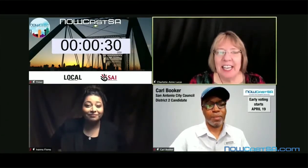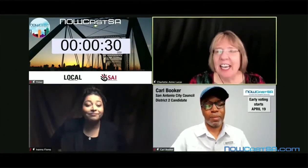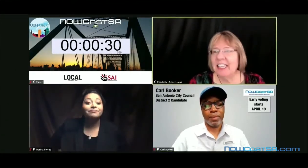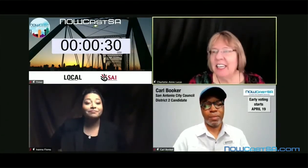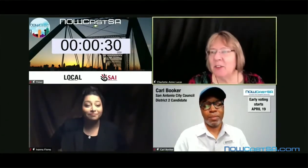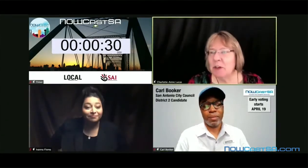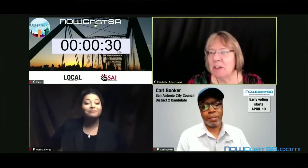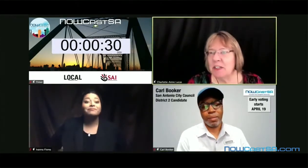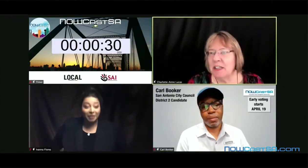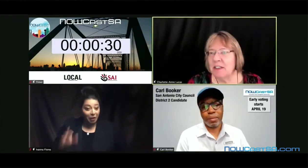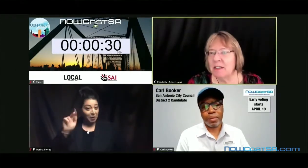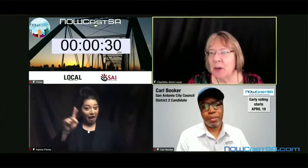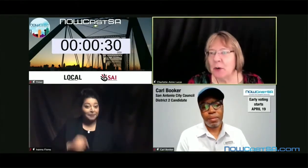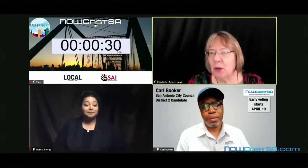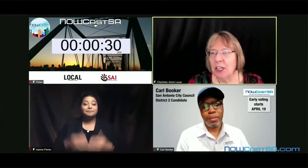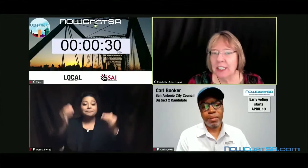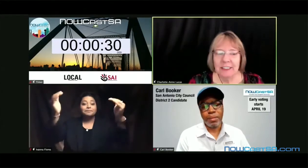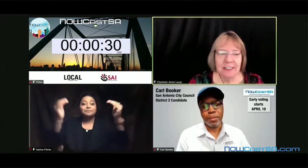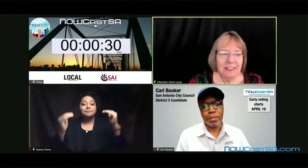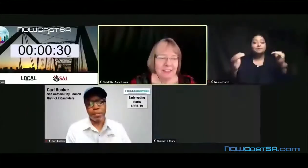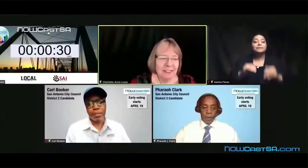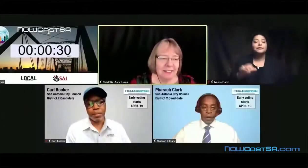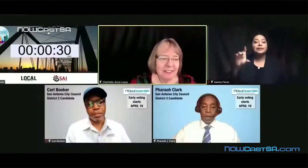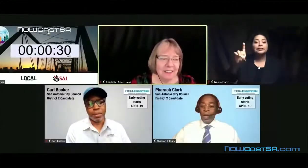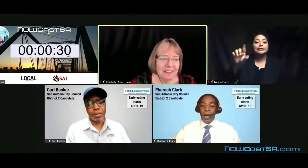Okay. And the next person is Farrell Clark.